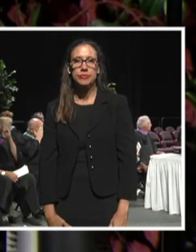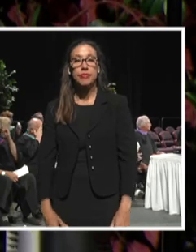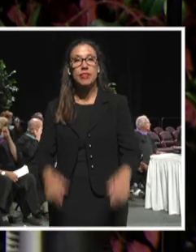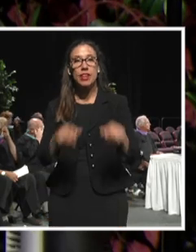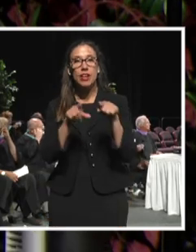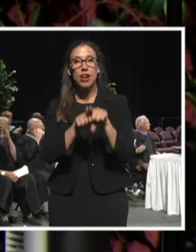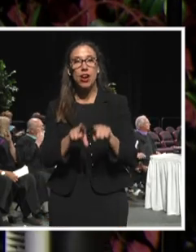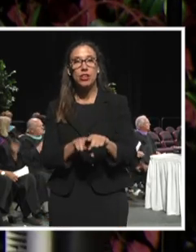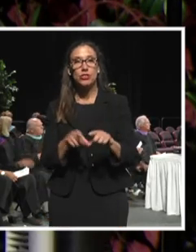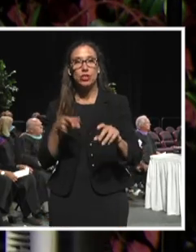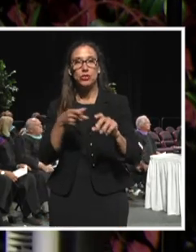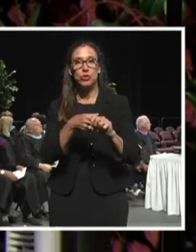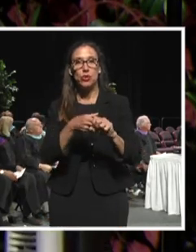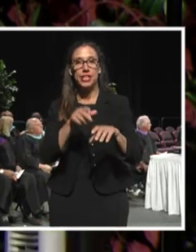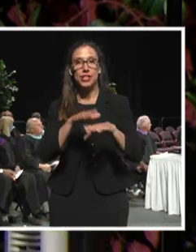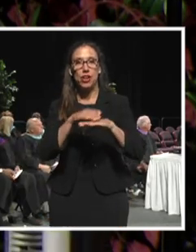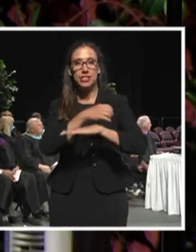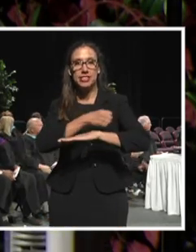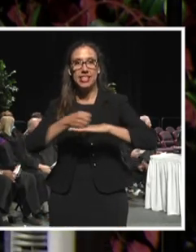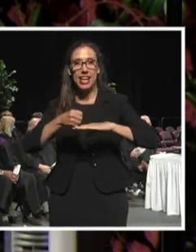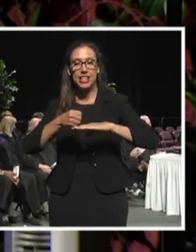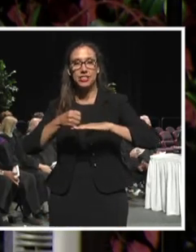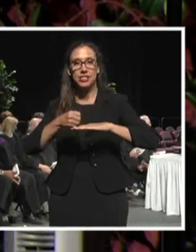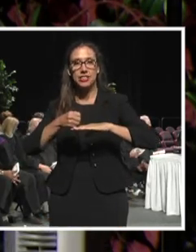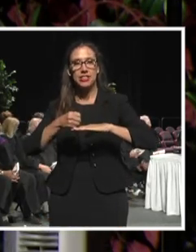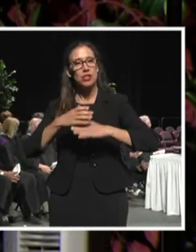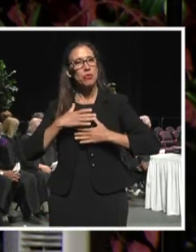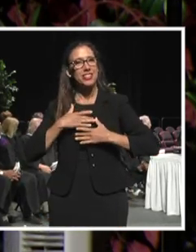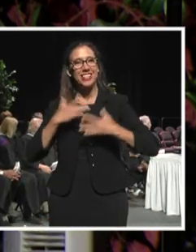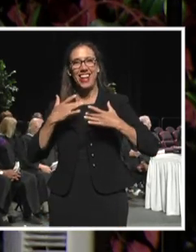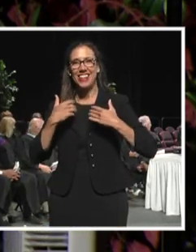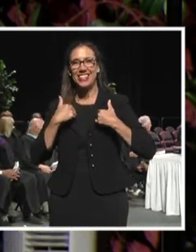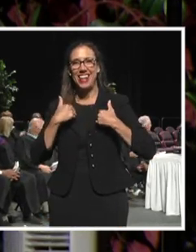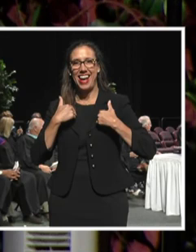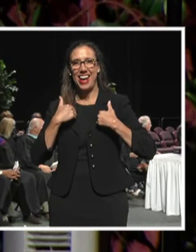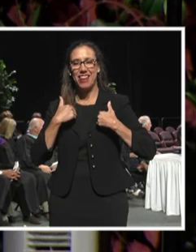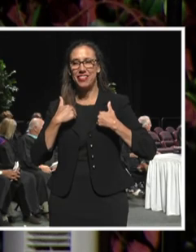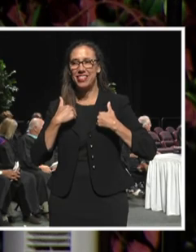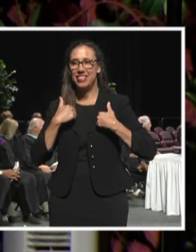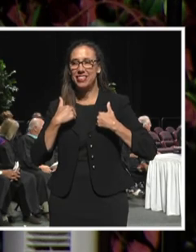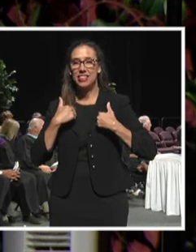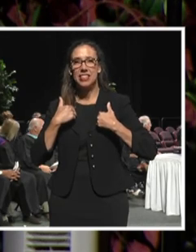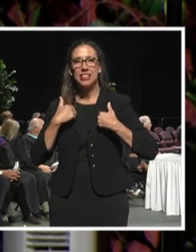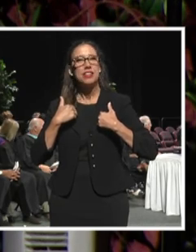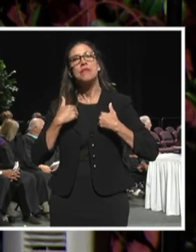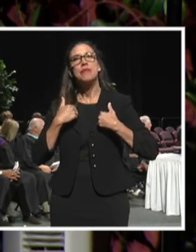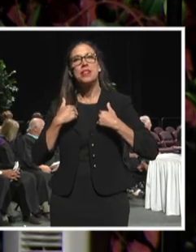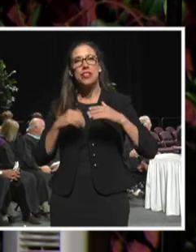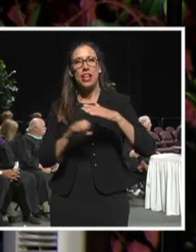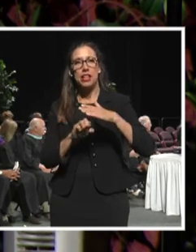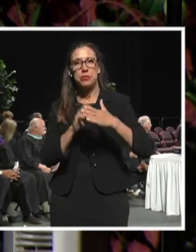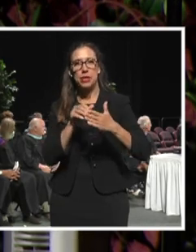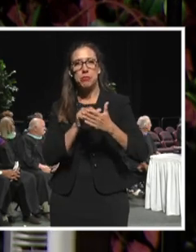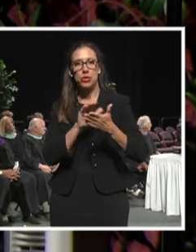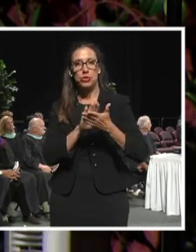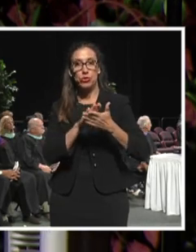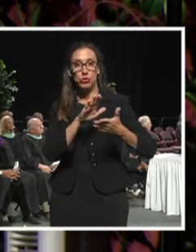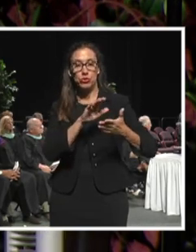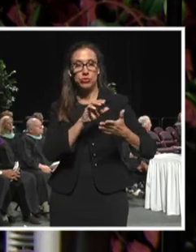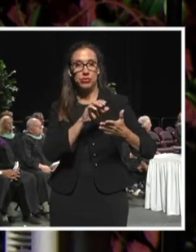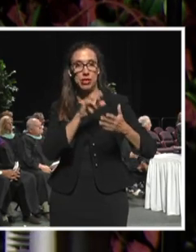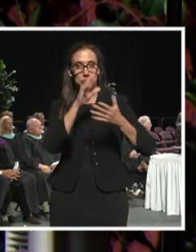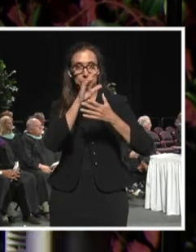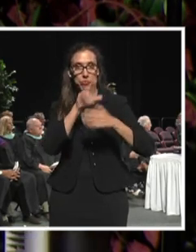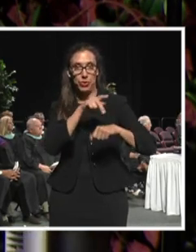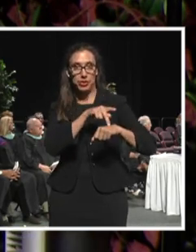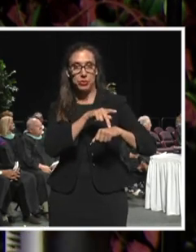Also joining us on stage, we are delighted to have our feeder principals that do such a great job